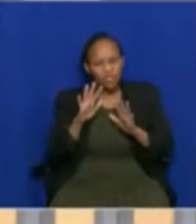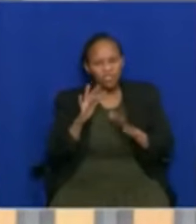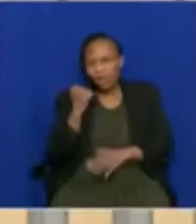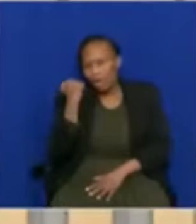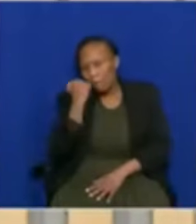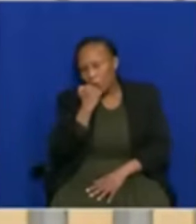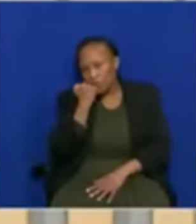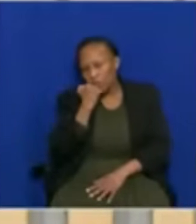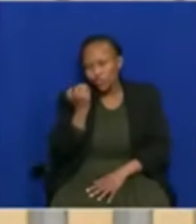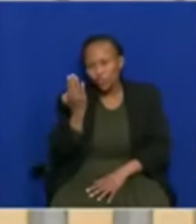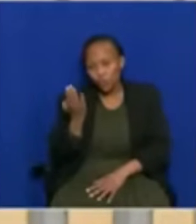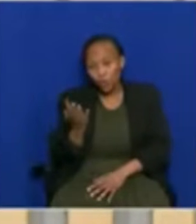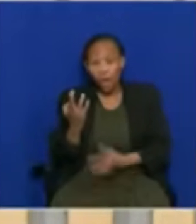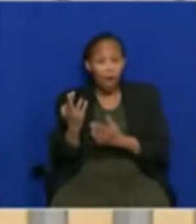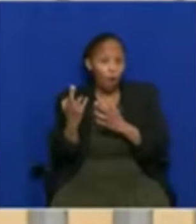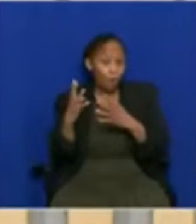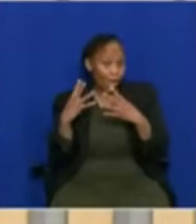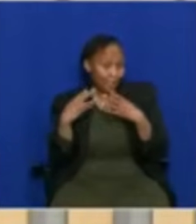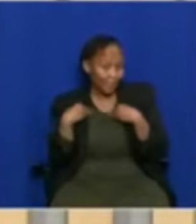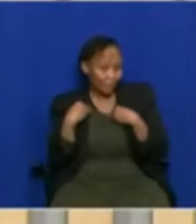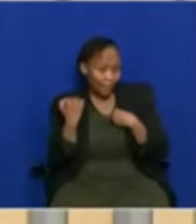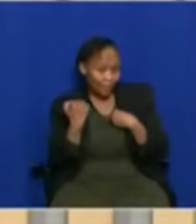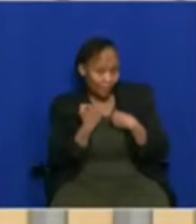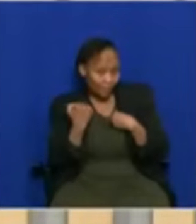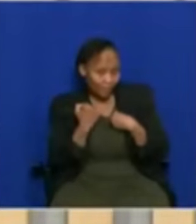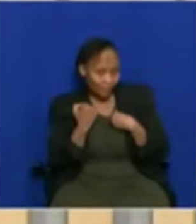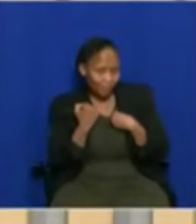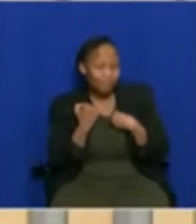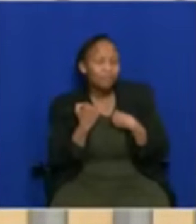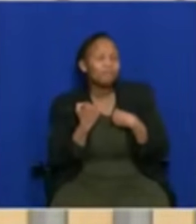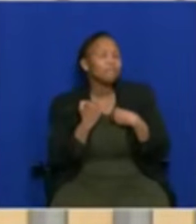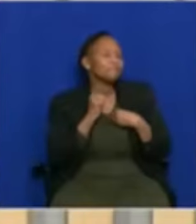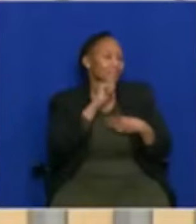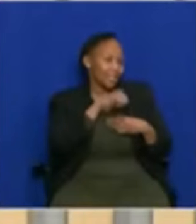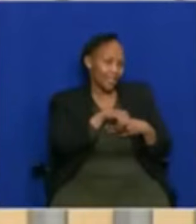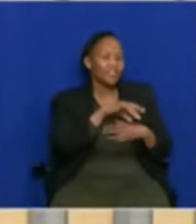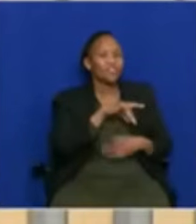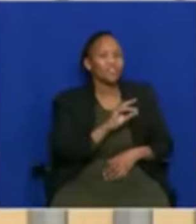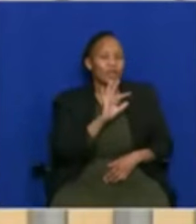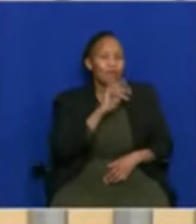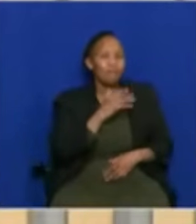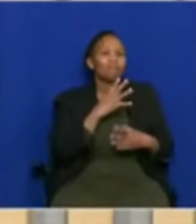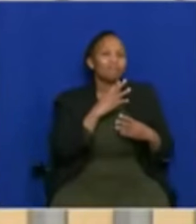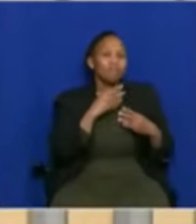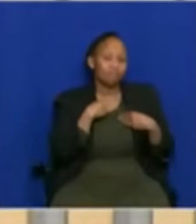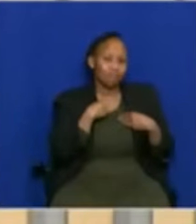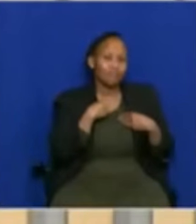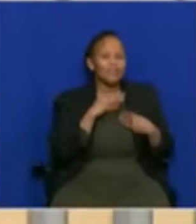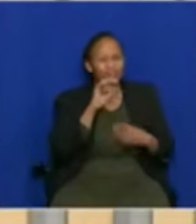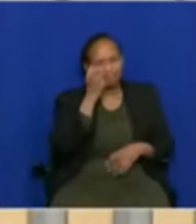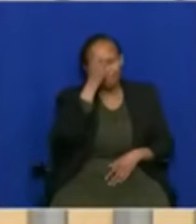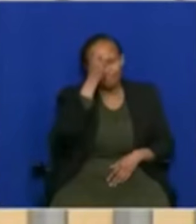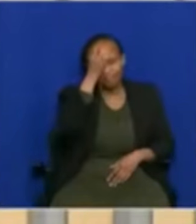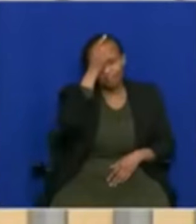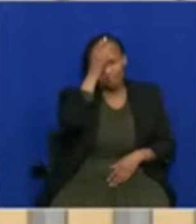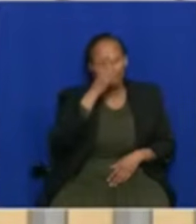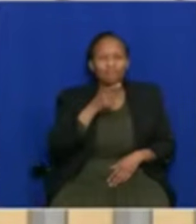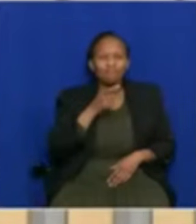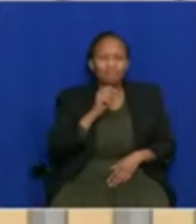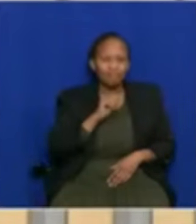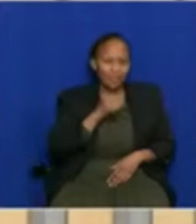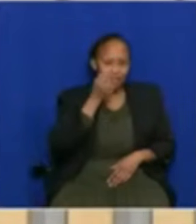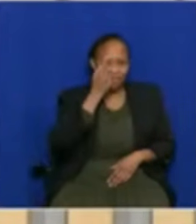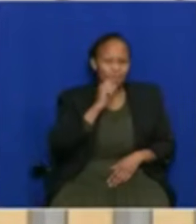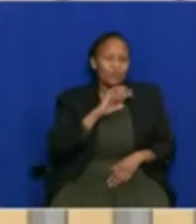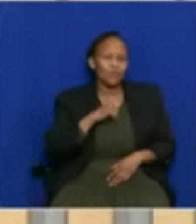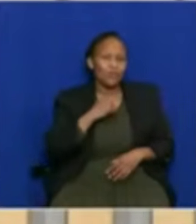Yes, Chair. It's understandable. I mean, yes. The same happened with to us. So Yeah. we offer council the